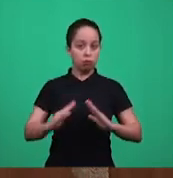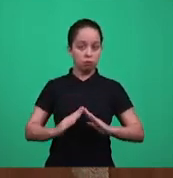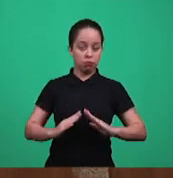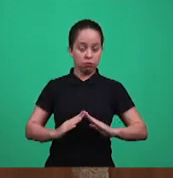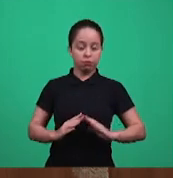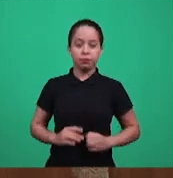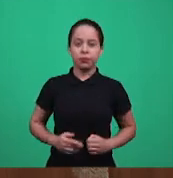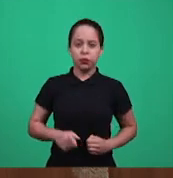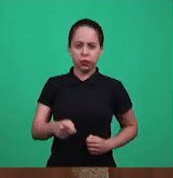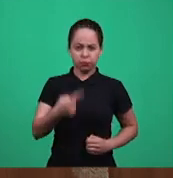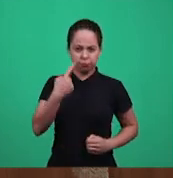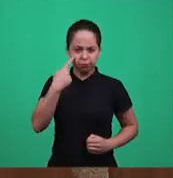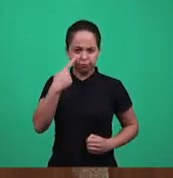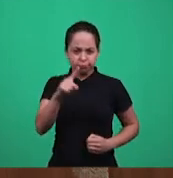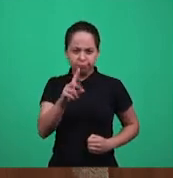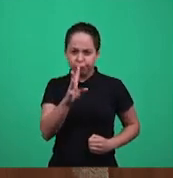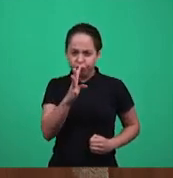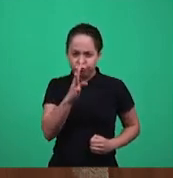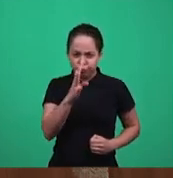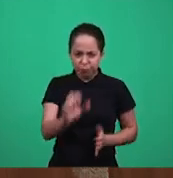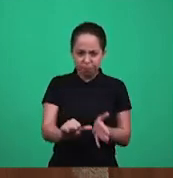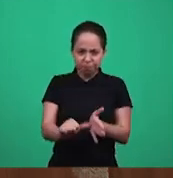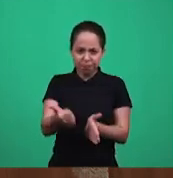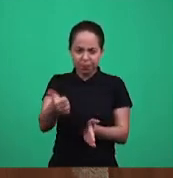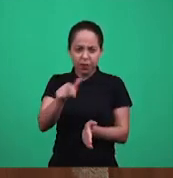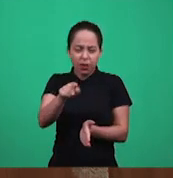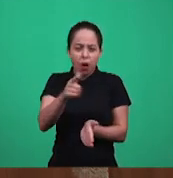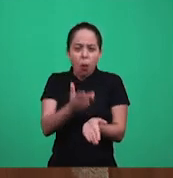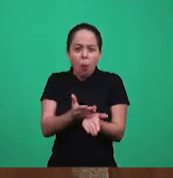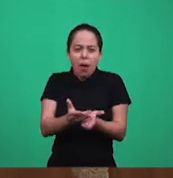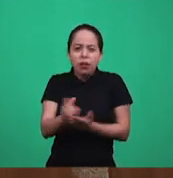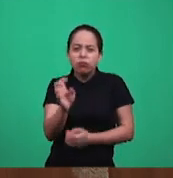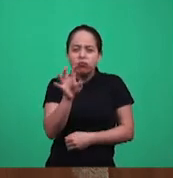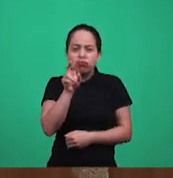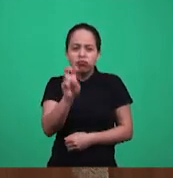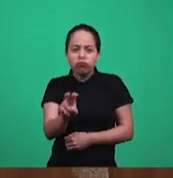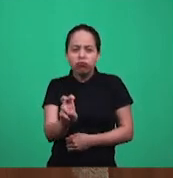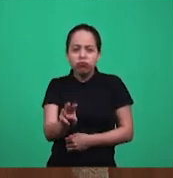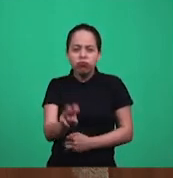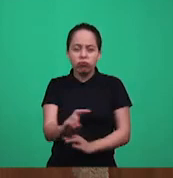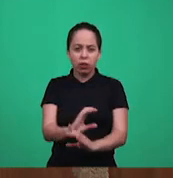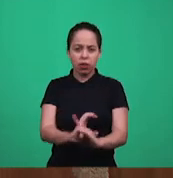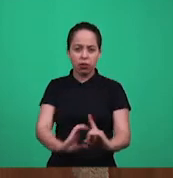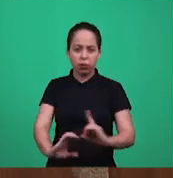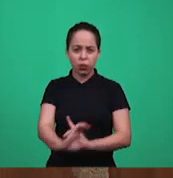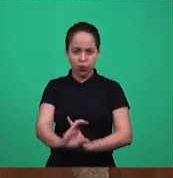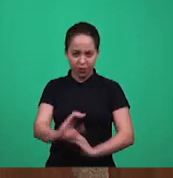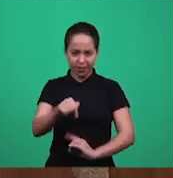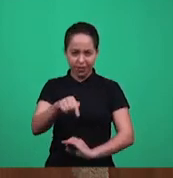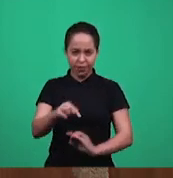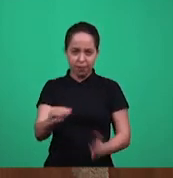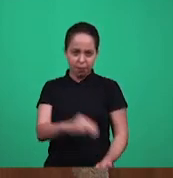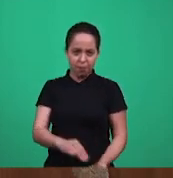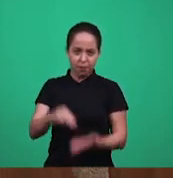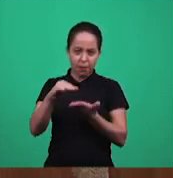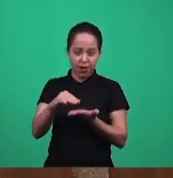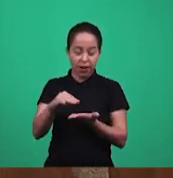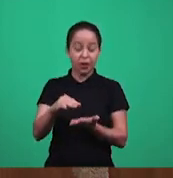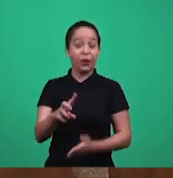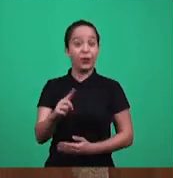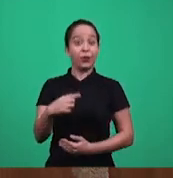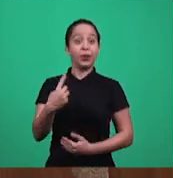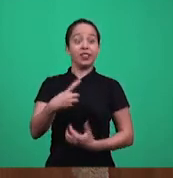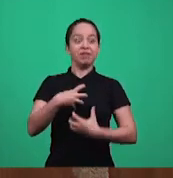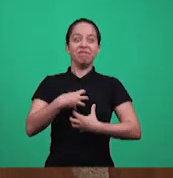to what is more convenient at your home. You that watch us for the first time, you that are visiting us. And for